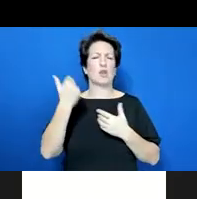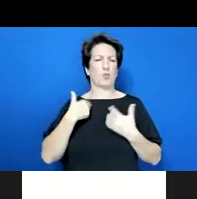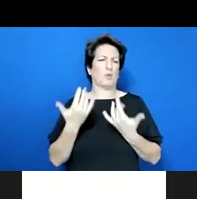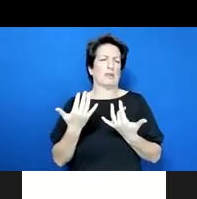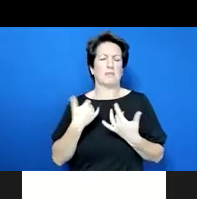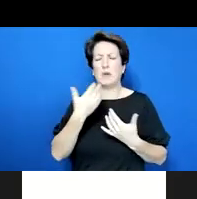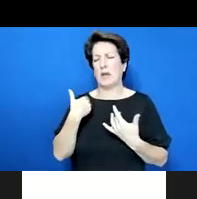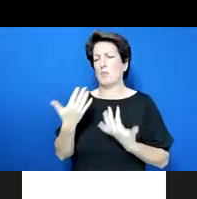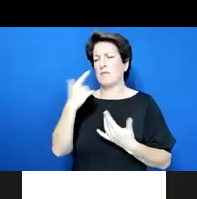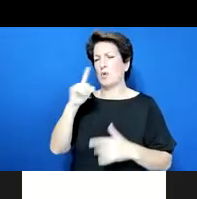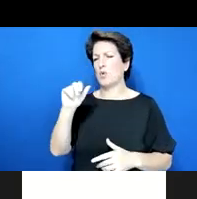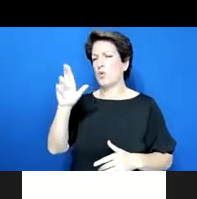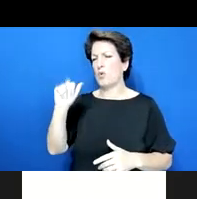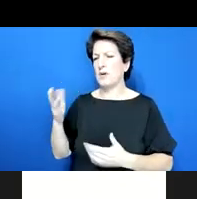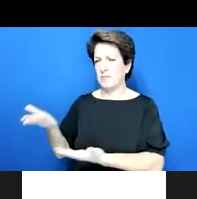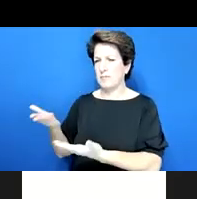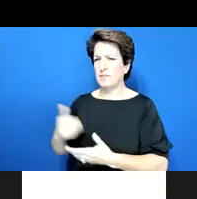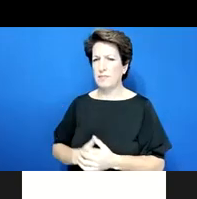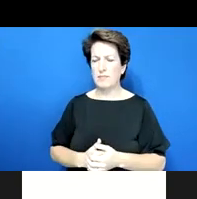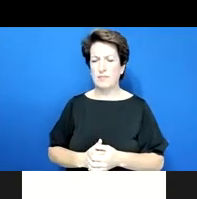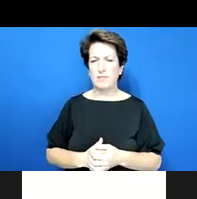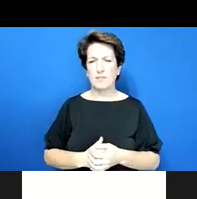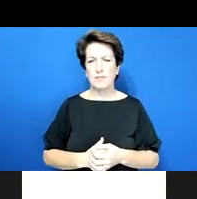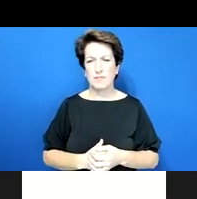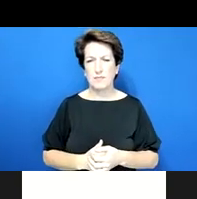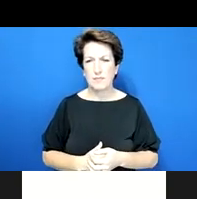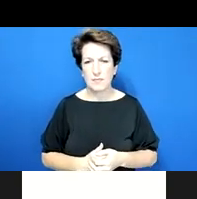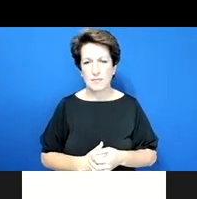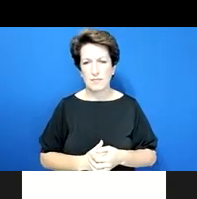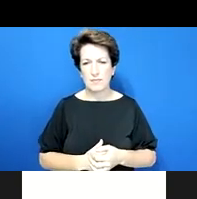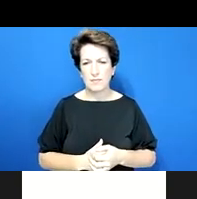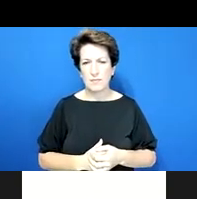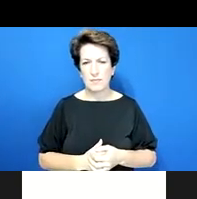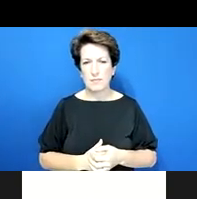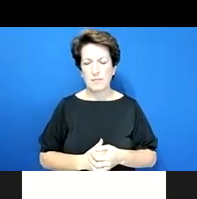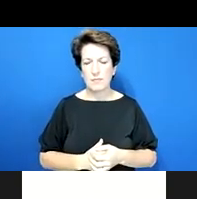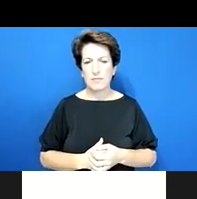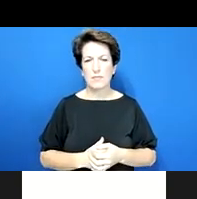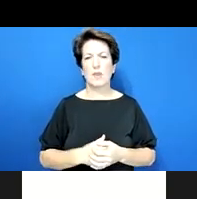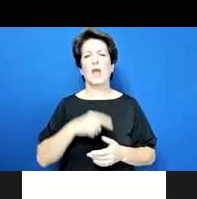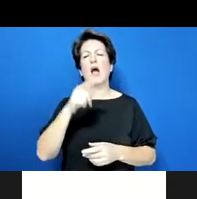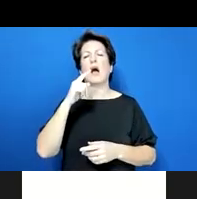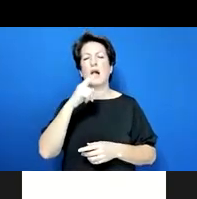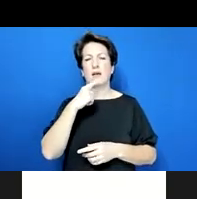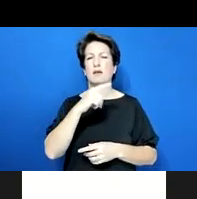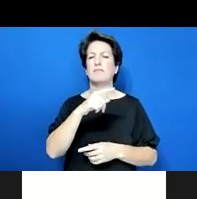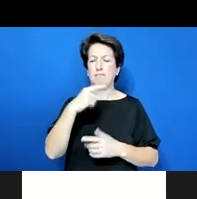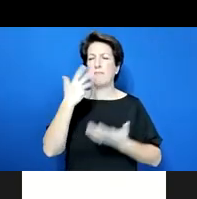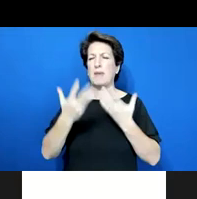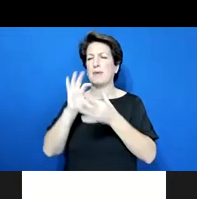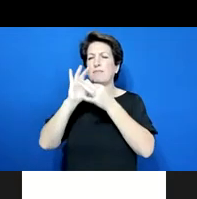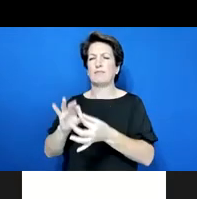sure. Matt mentioned maybe this is in respect to the hotline. Yeah, that's what I was thinking. So